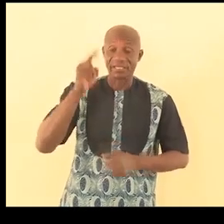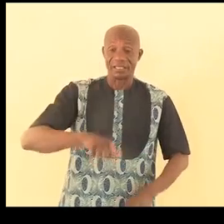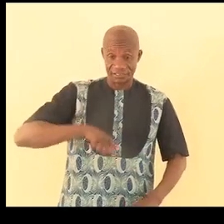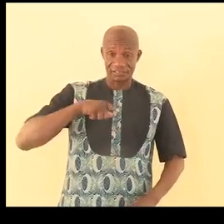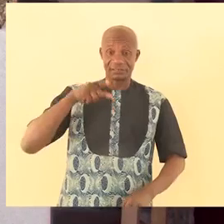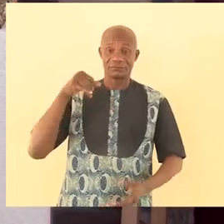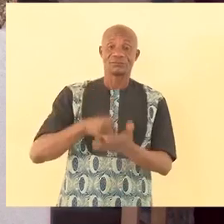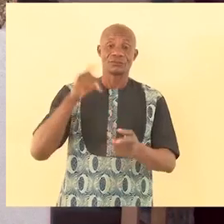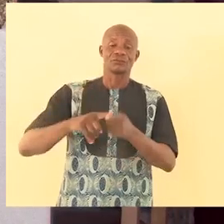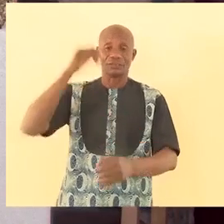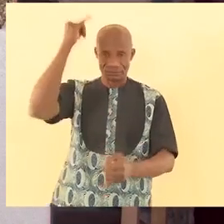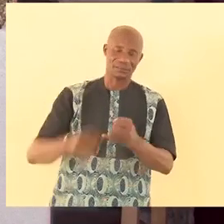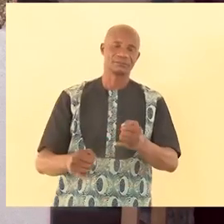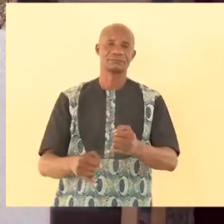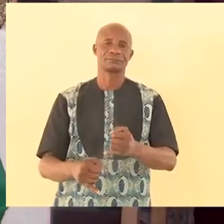end.